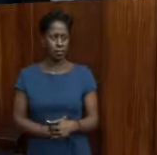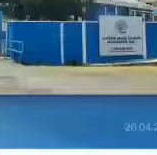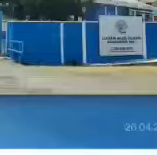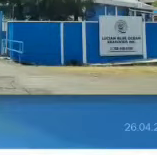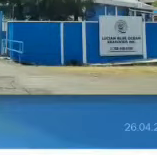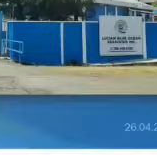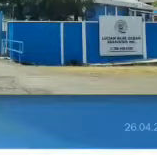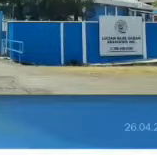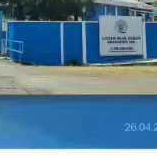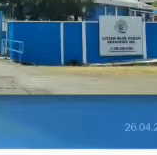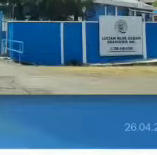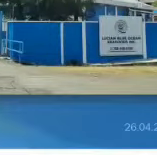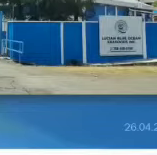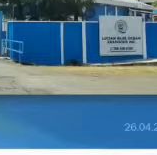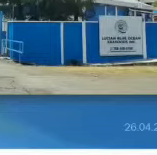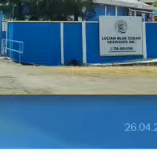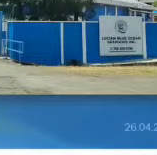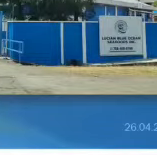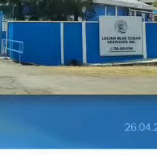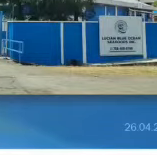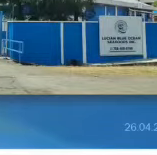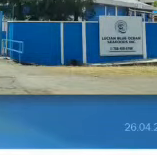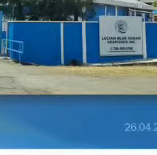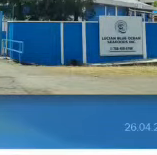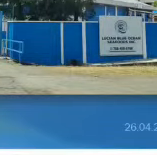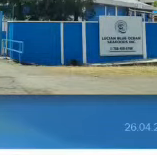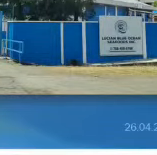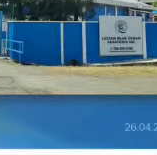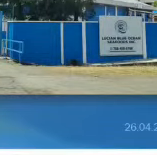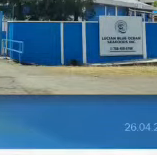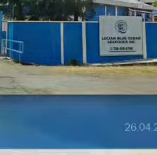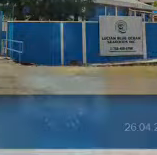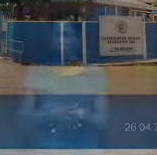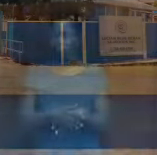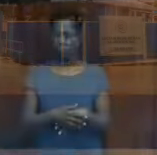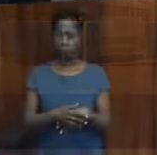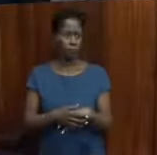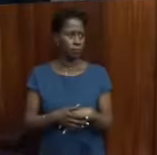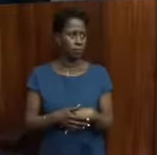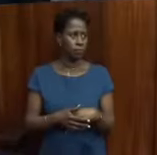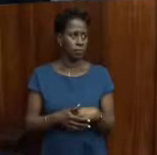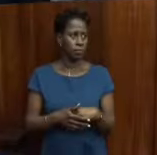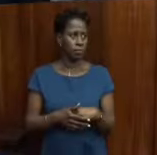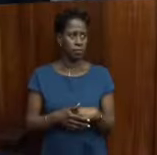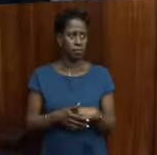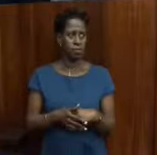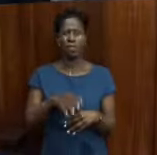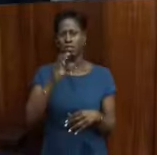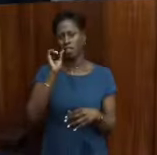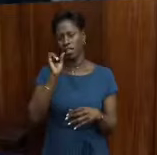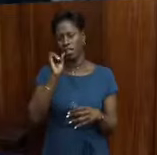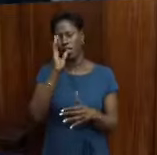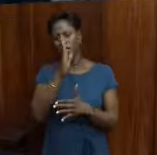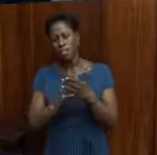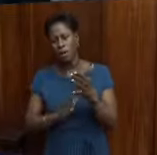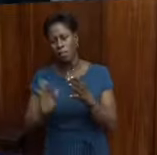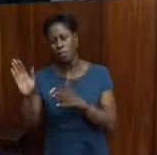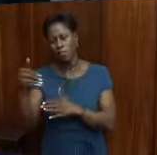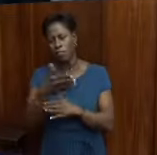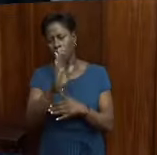pandemic and the unplanned closure of the Fish Marketing Corporation. Fisherfolk are still unable to sell